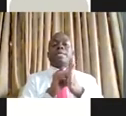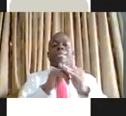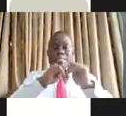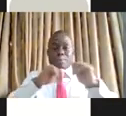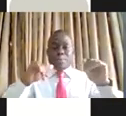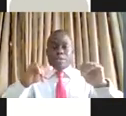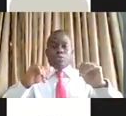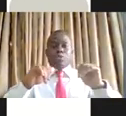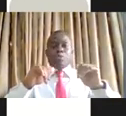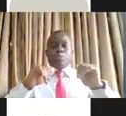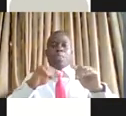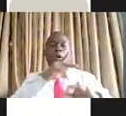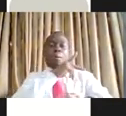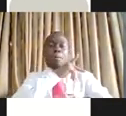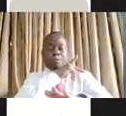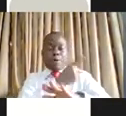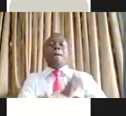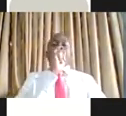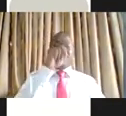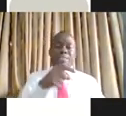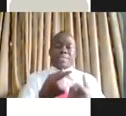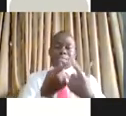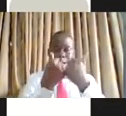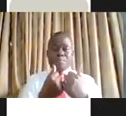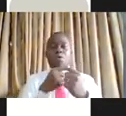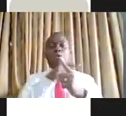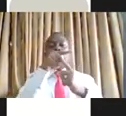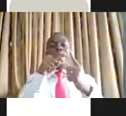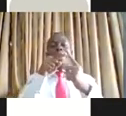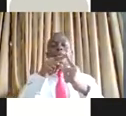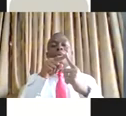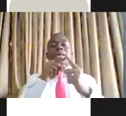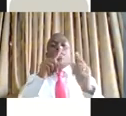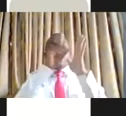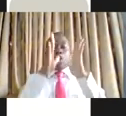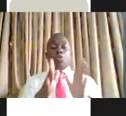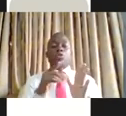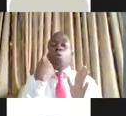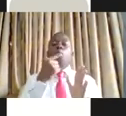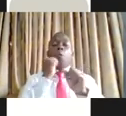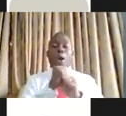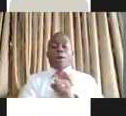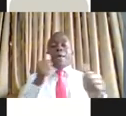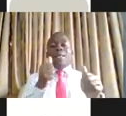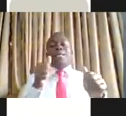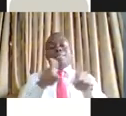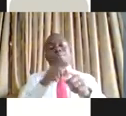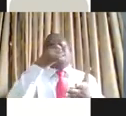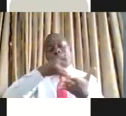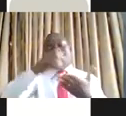when the legislators who are supposed to play the oversight role are also involved in the